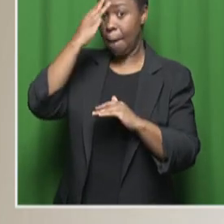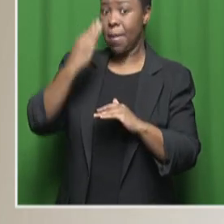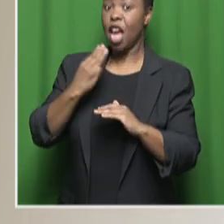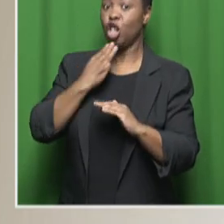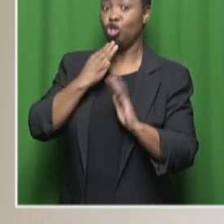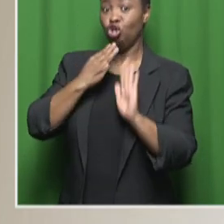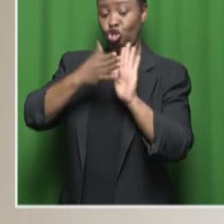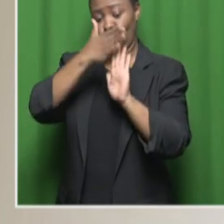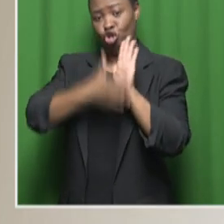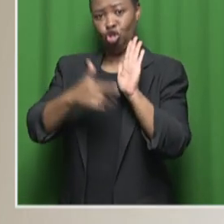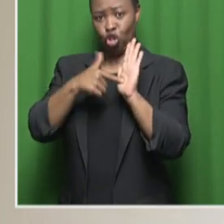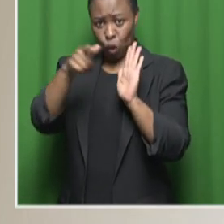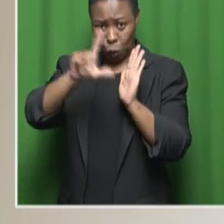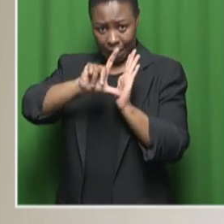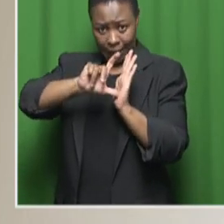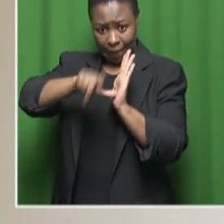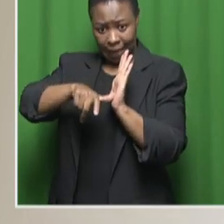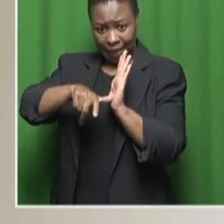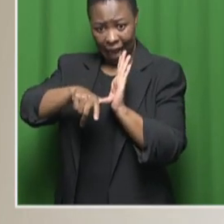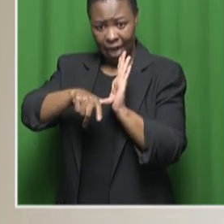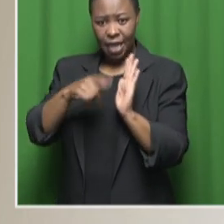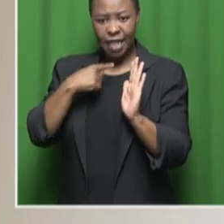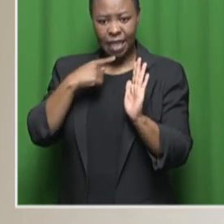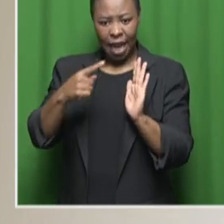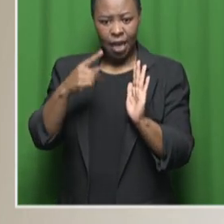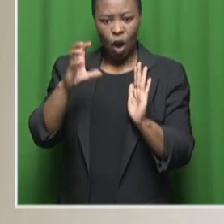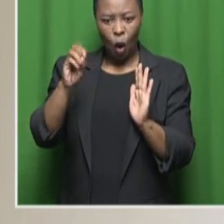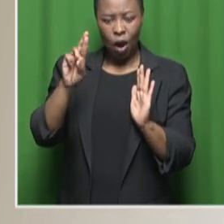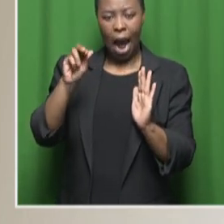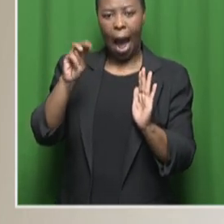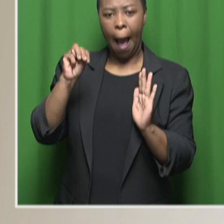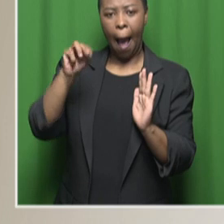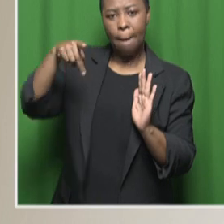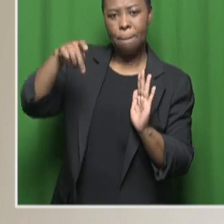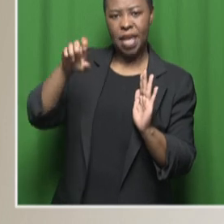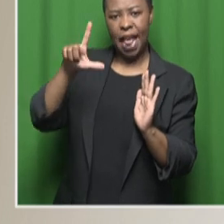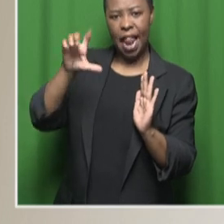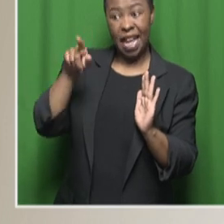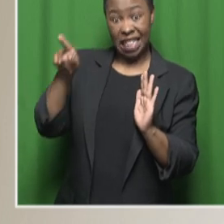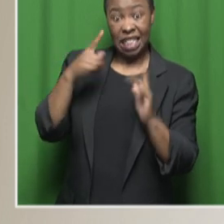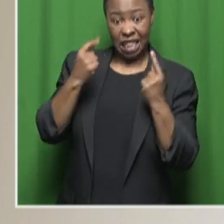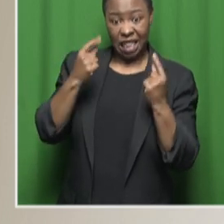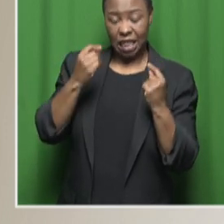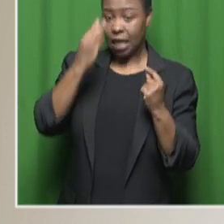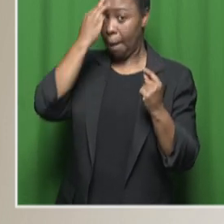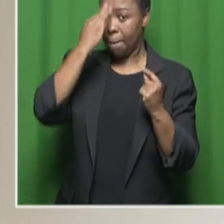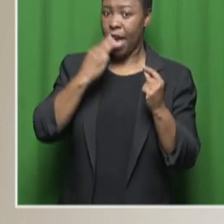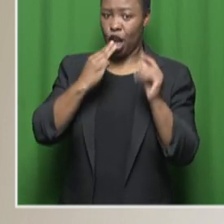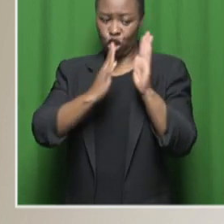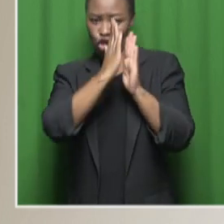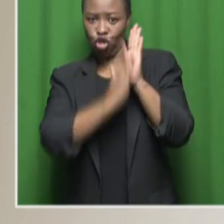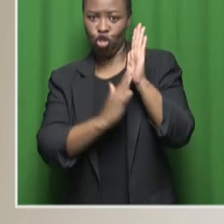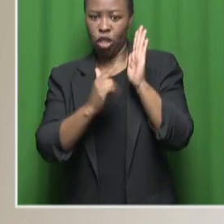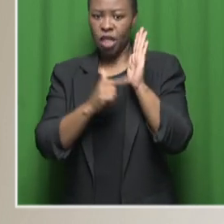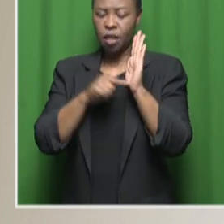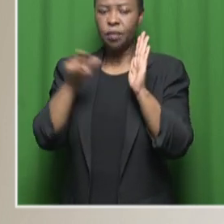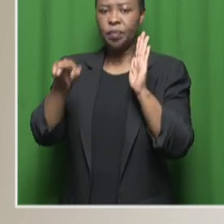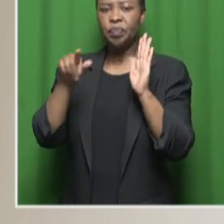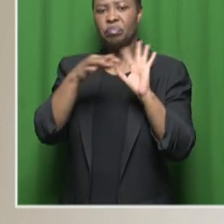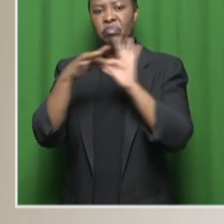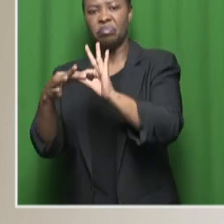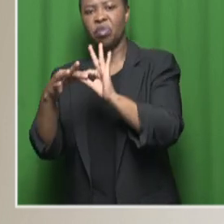design it? Actually, it says Orapeleng Orapeleng did it. Yes. So talk to us about how it relates to poor folks. Yeah,